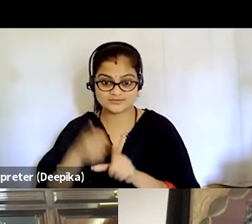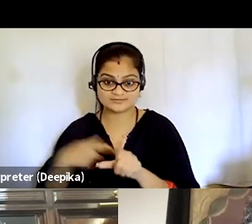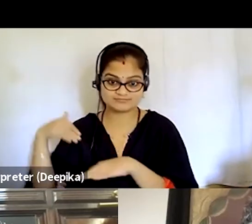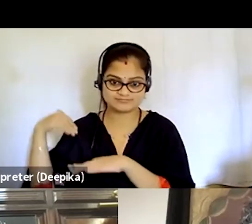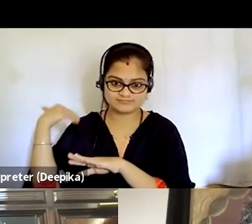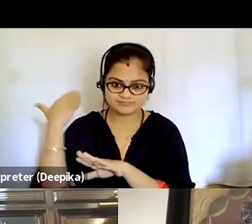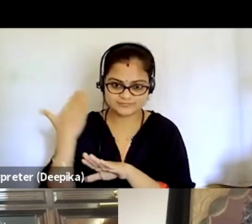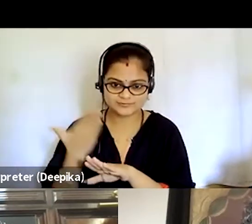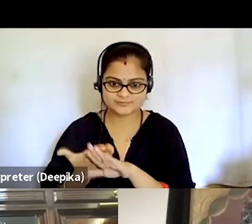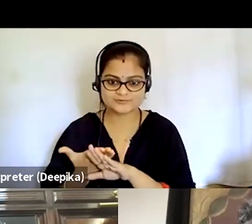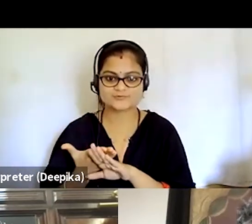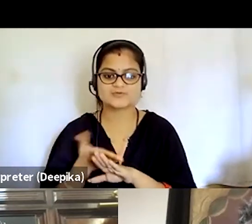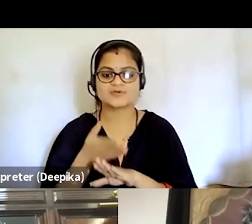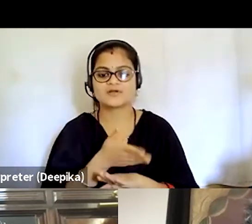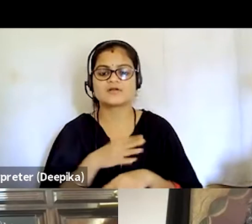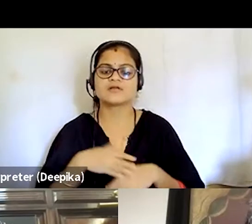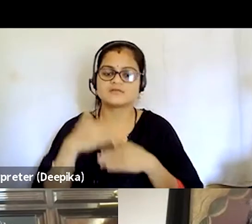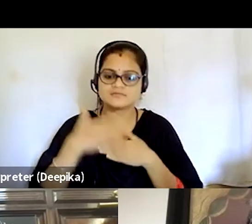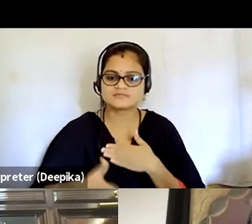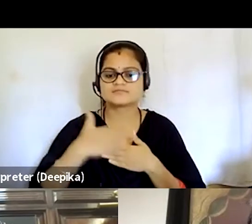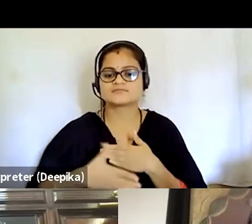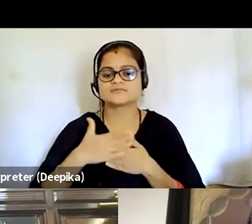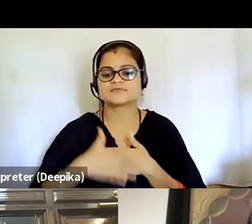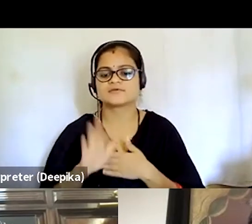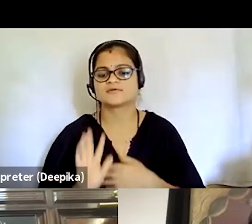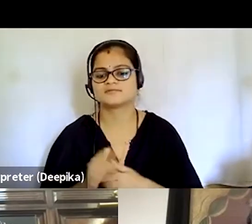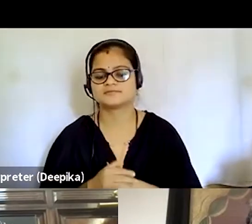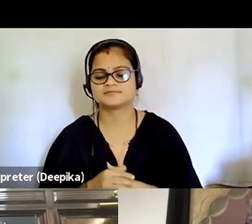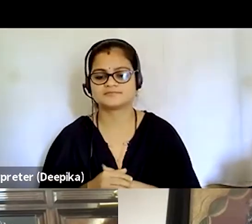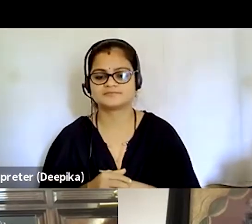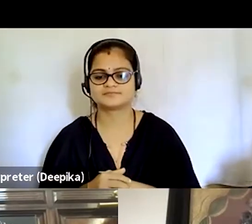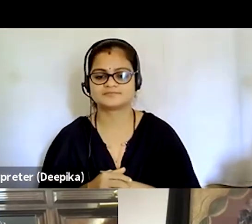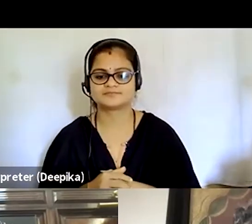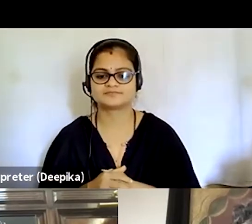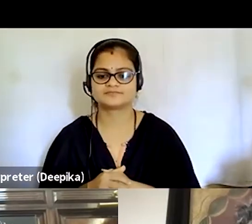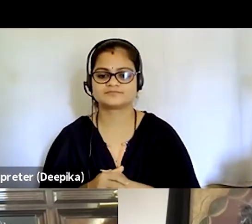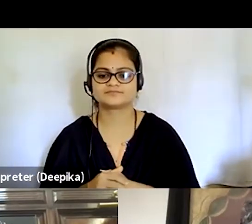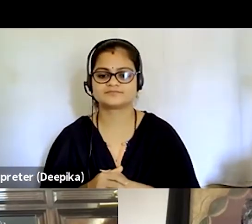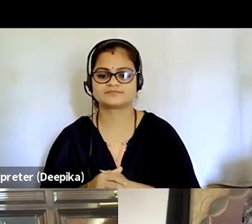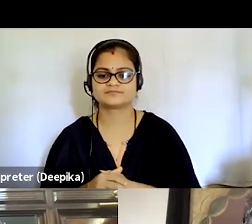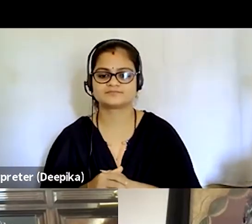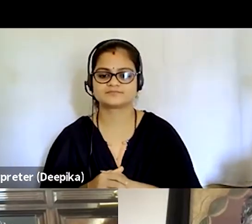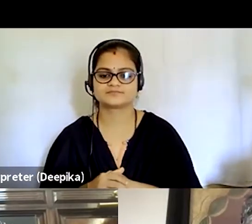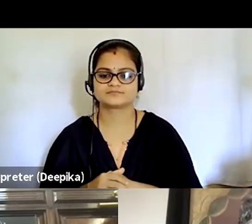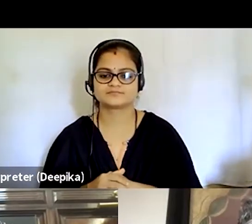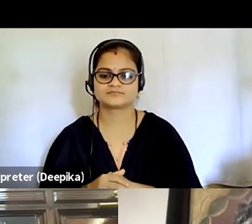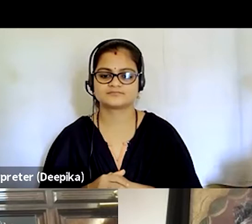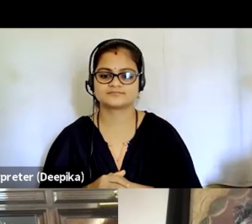that Opus was on, and it became something that